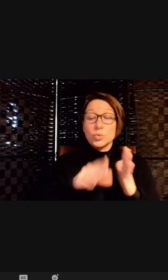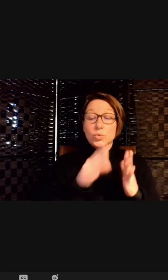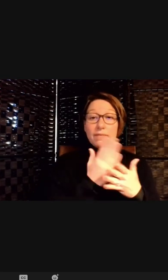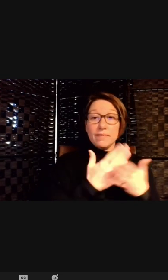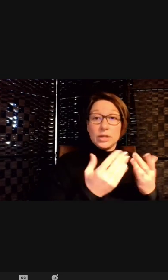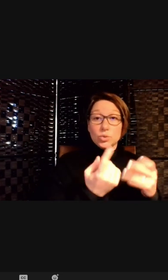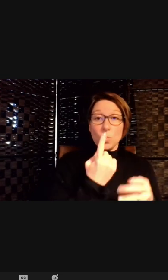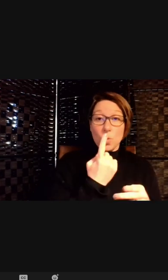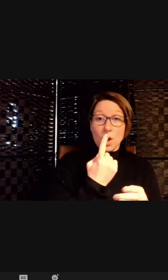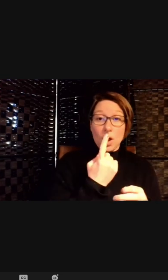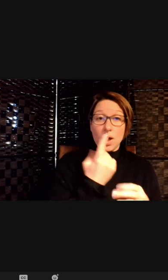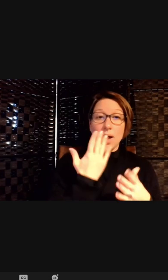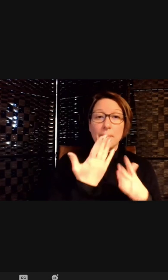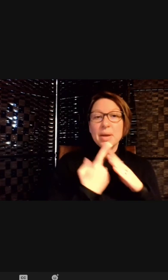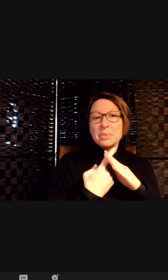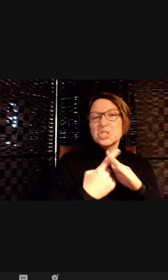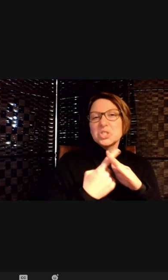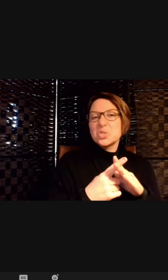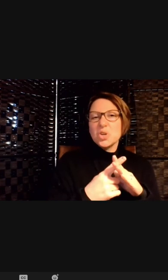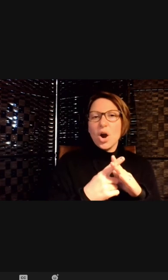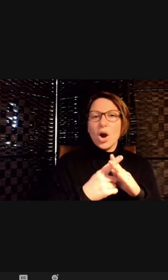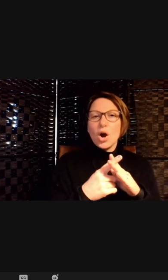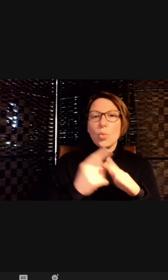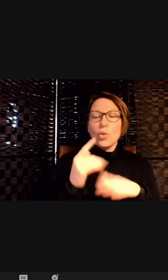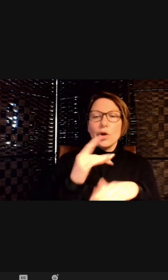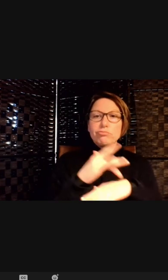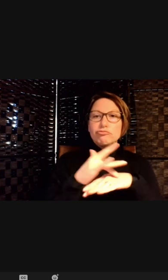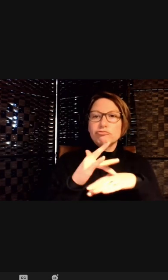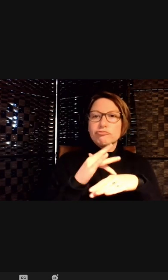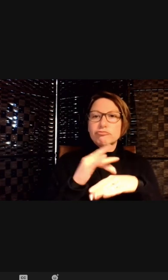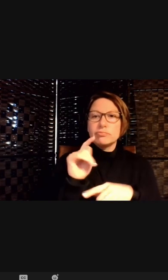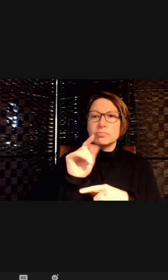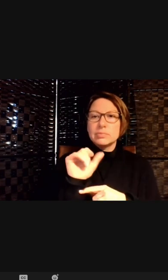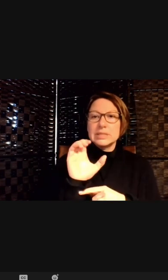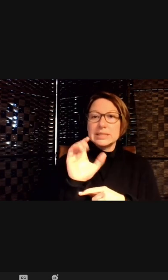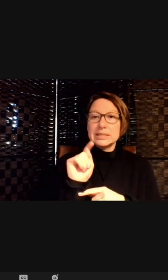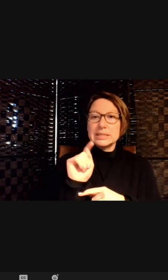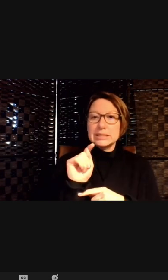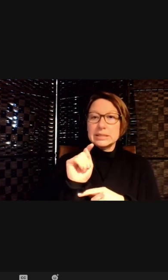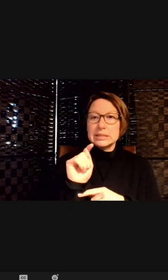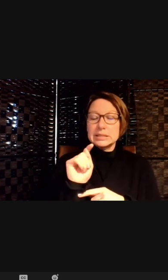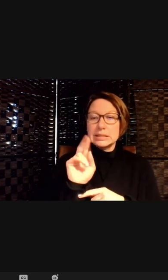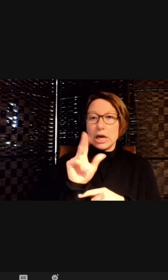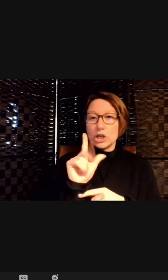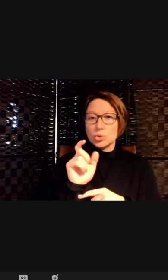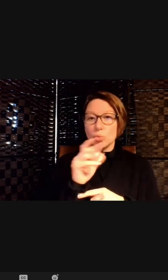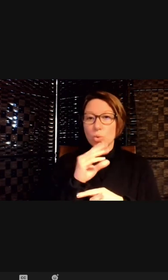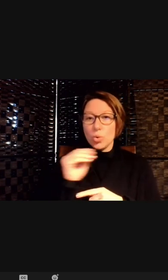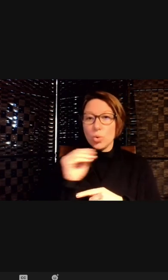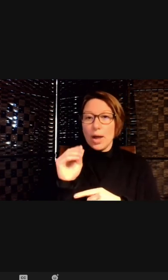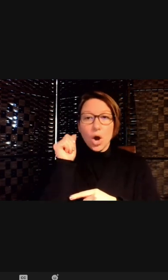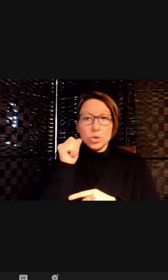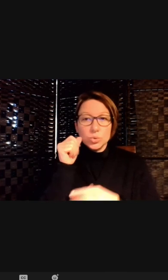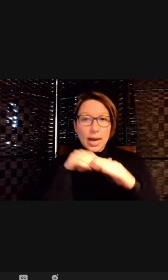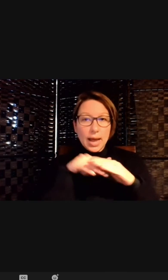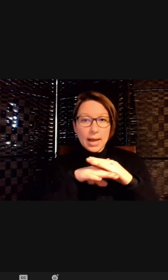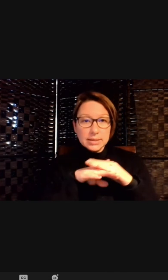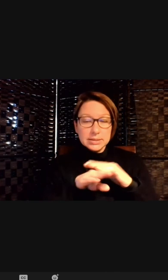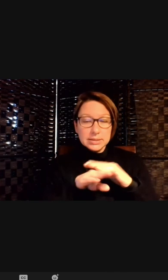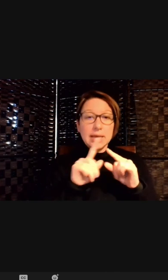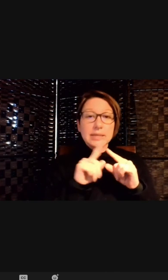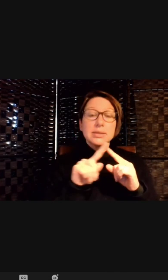you might start off with primarily tactual and auditory access, but then as this transcends